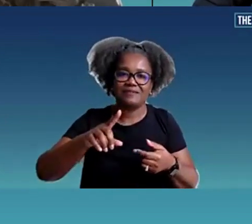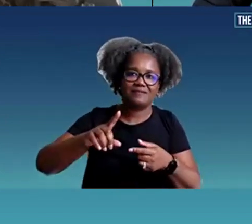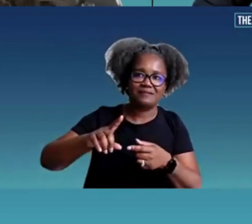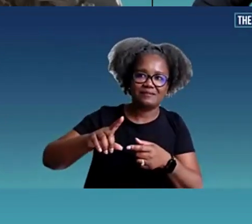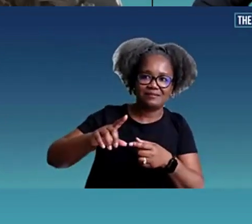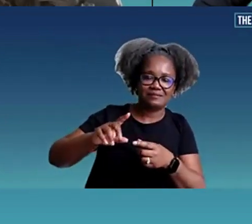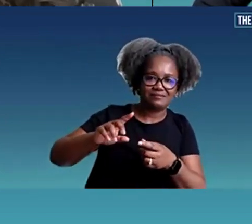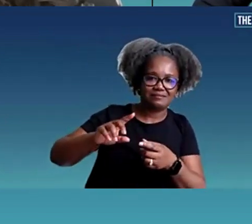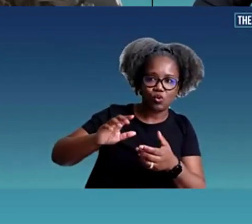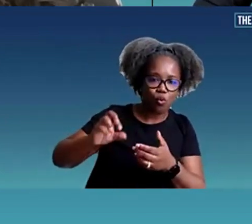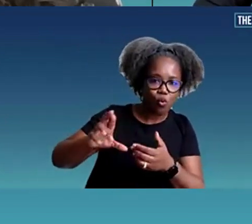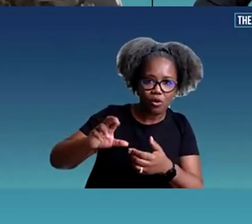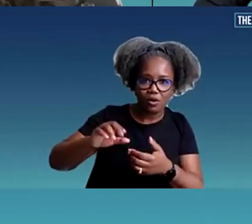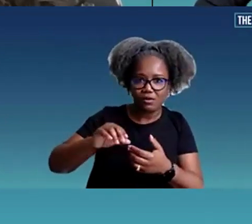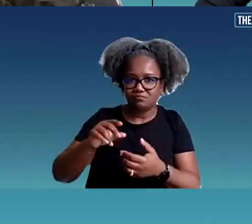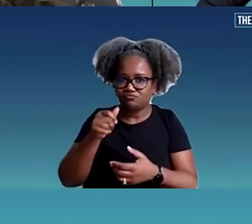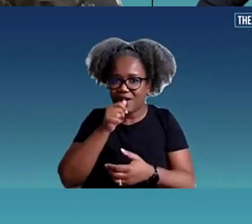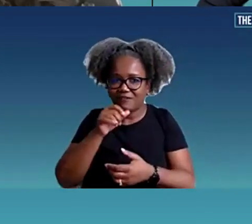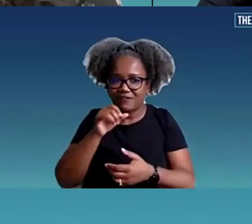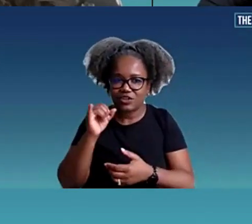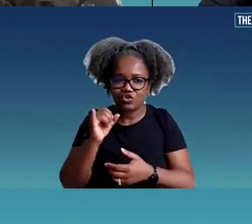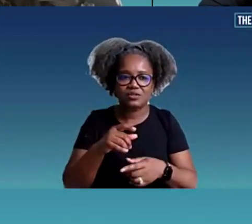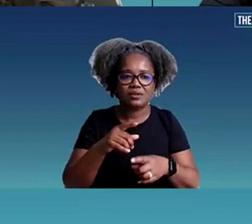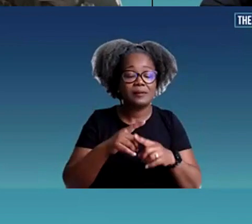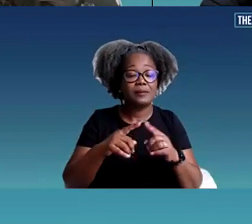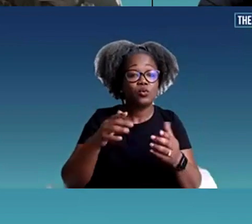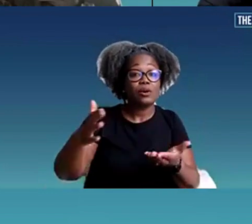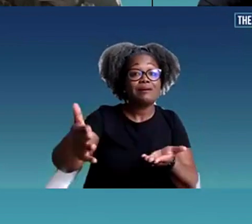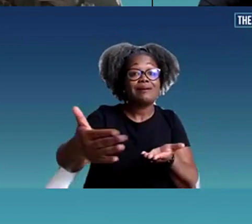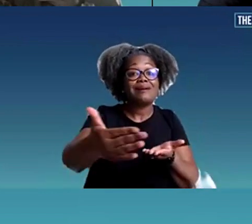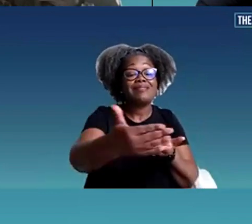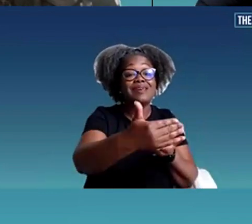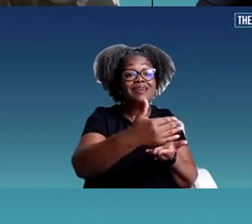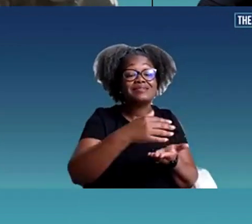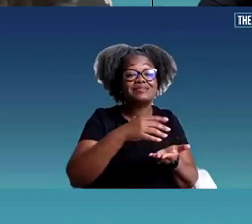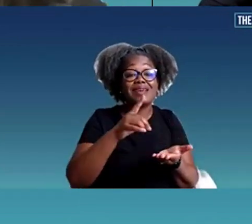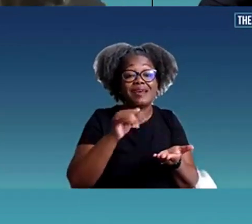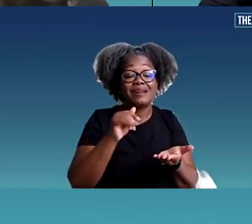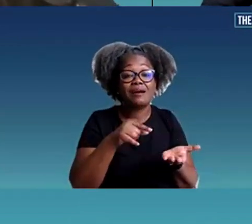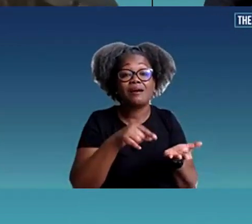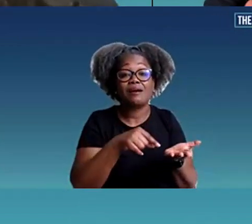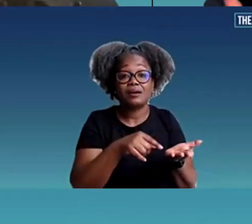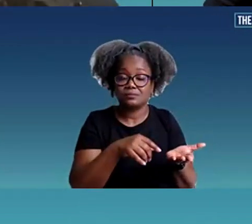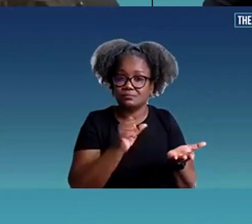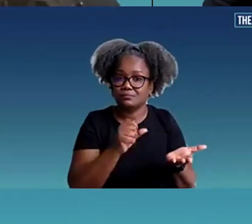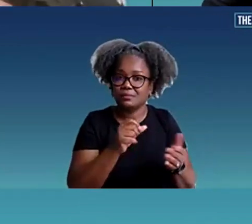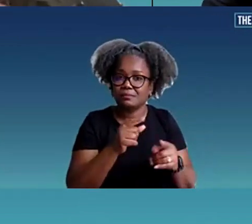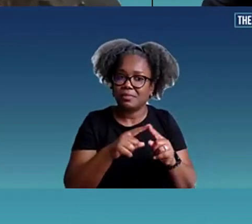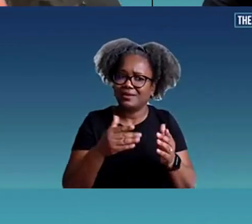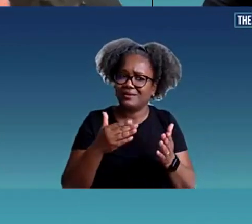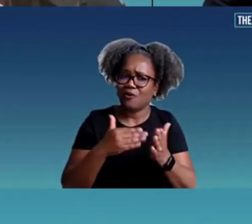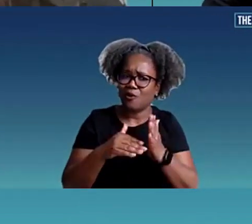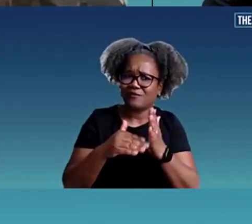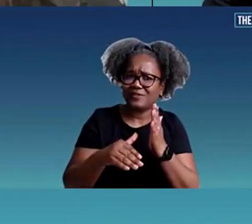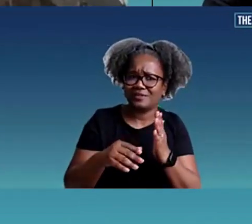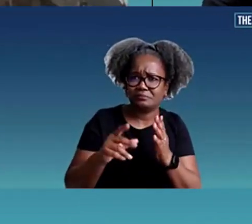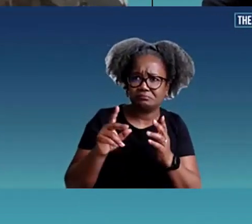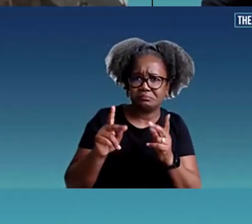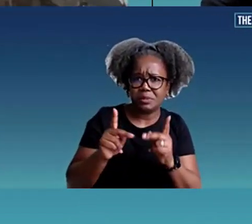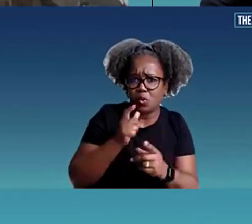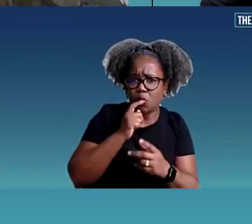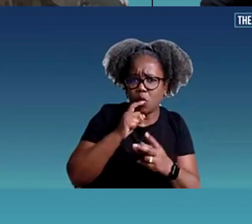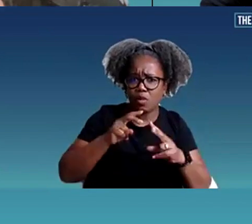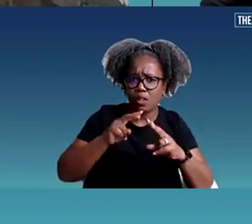or any examination on this data by race or ethnicity. They just won't look at it that